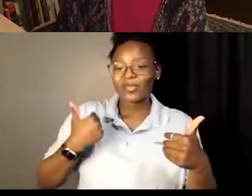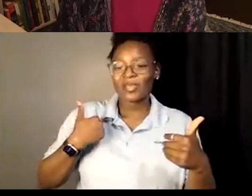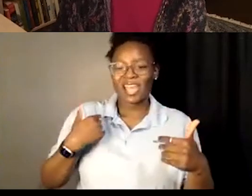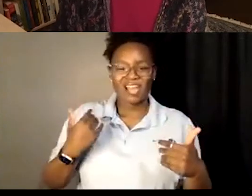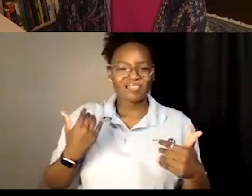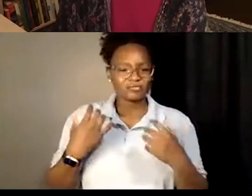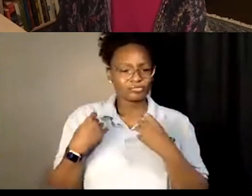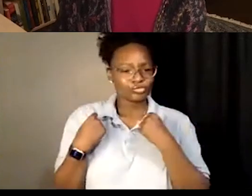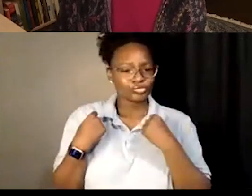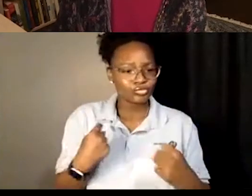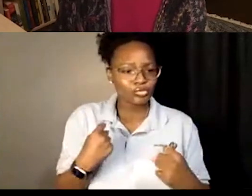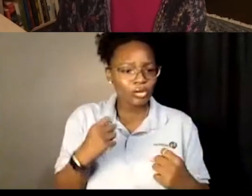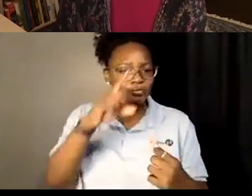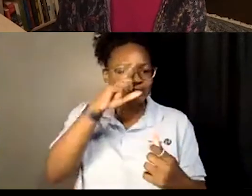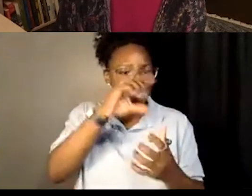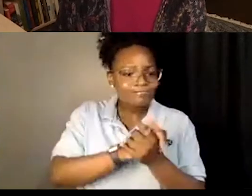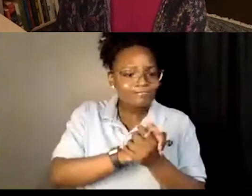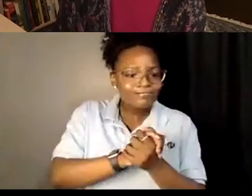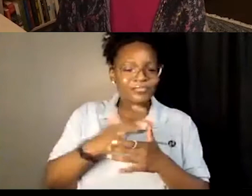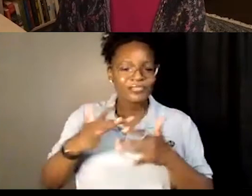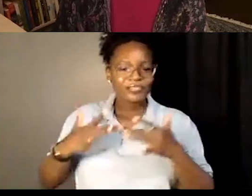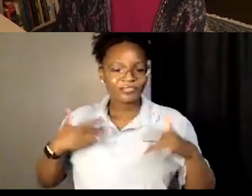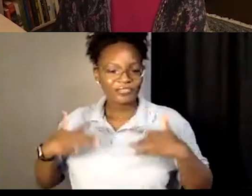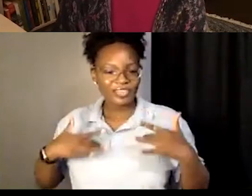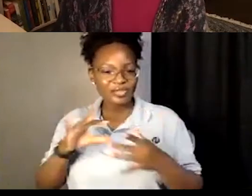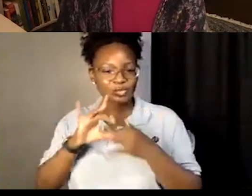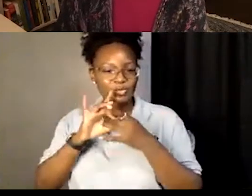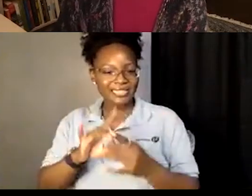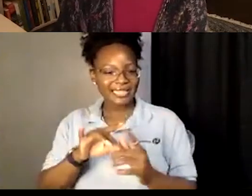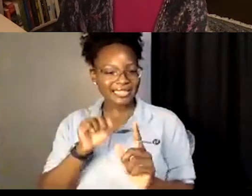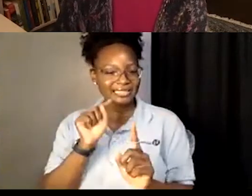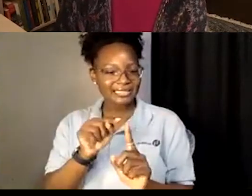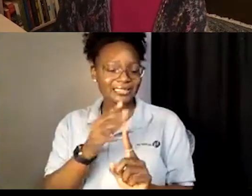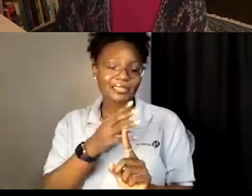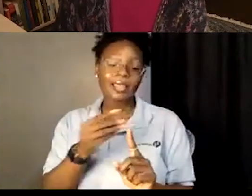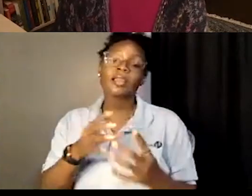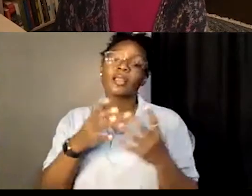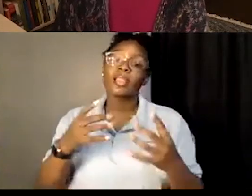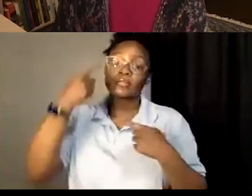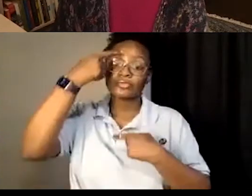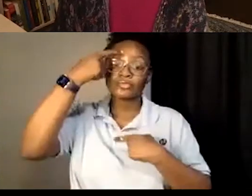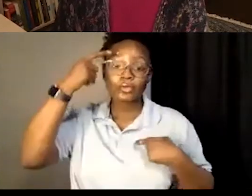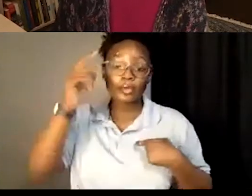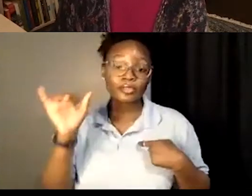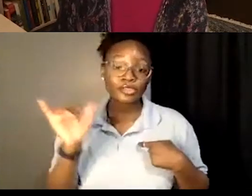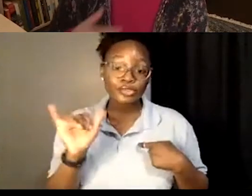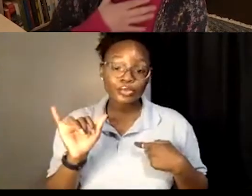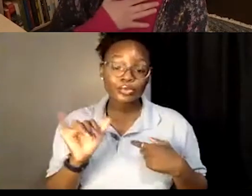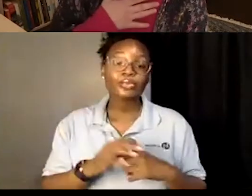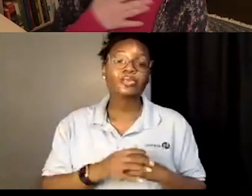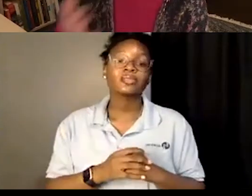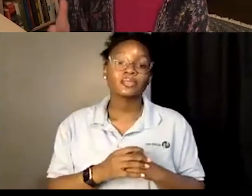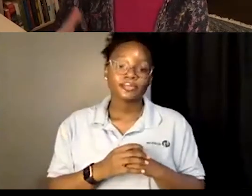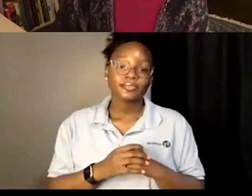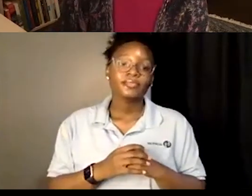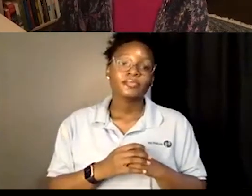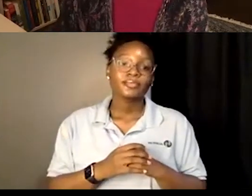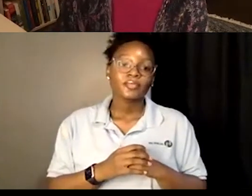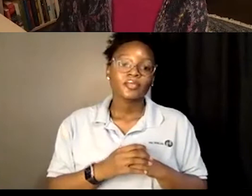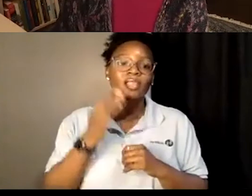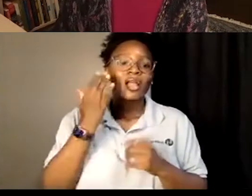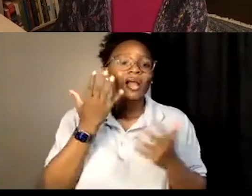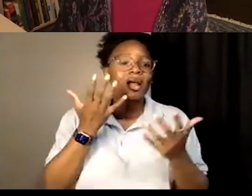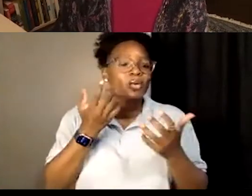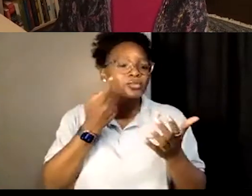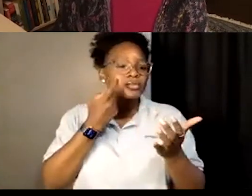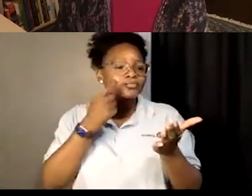and beliefs about this, and there's also a lot of trauma. So I want to acknowledge